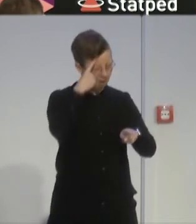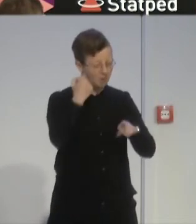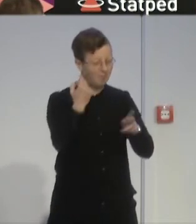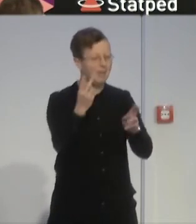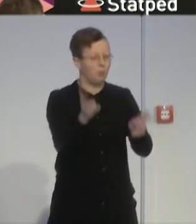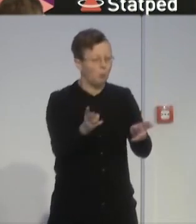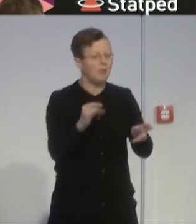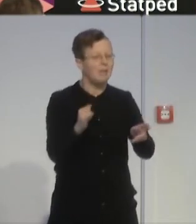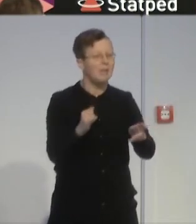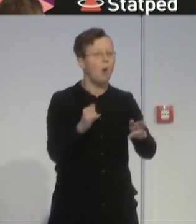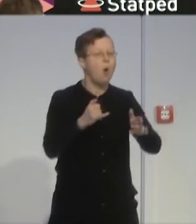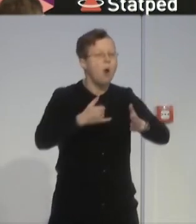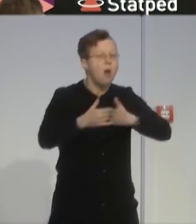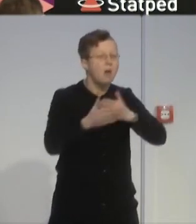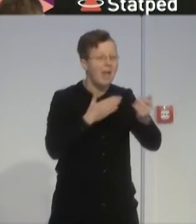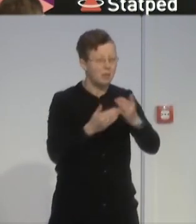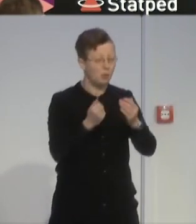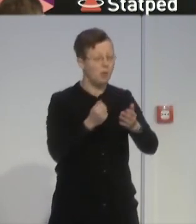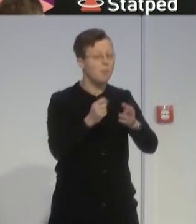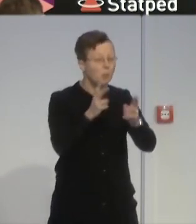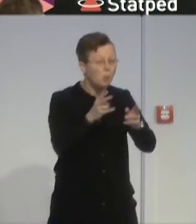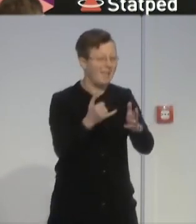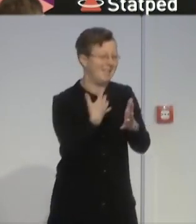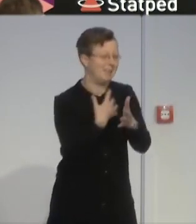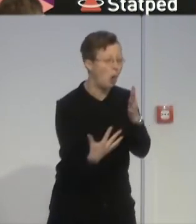used in meaning making, a piece of language.